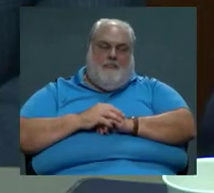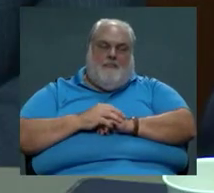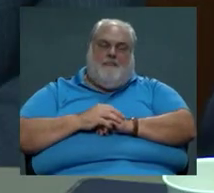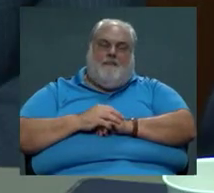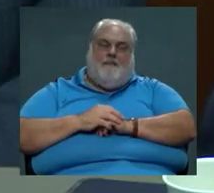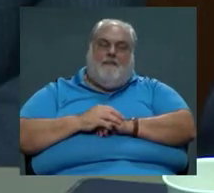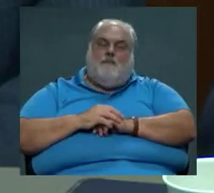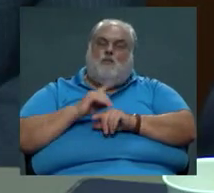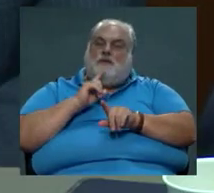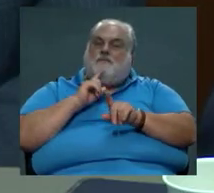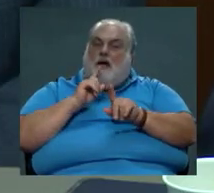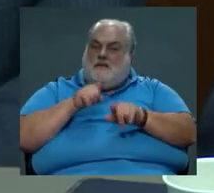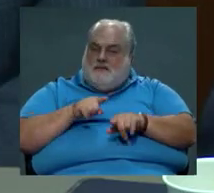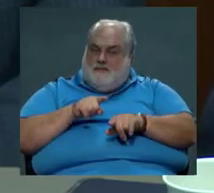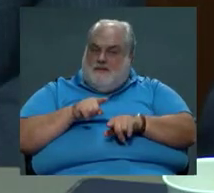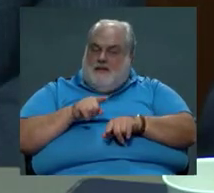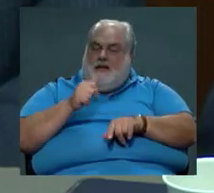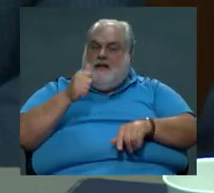Director Eckhart, in the